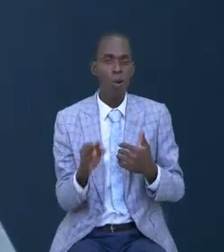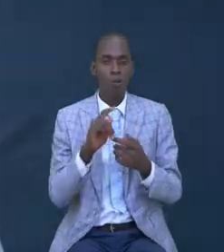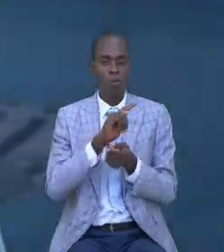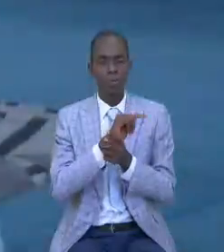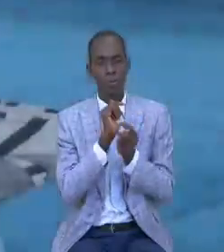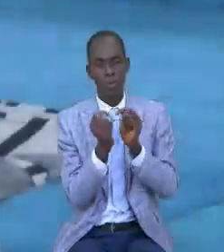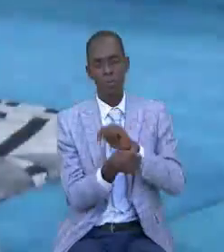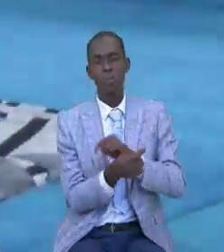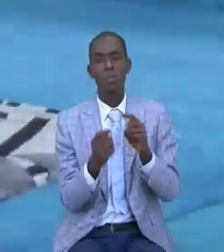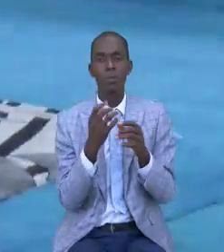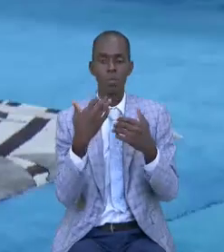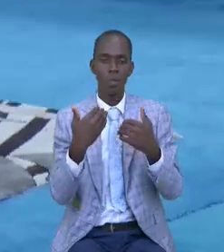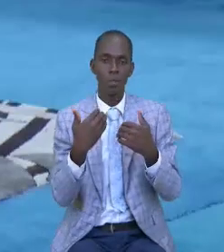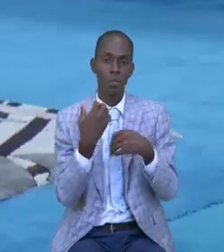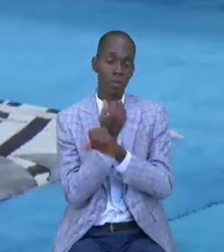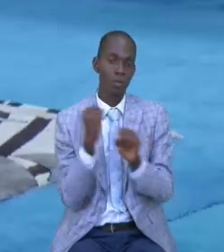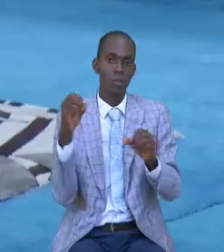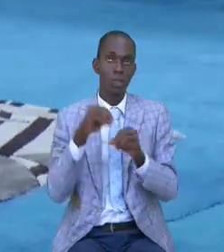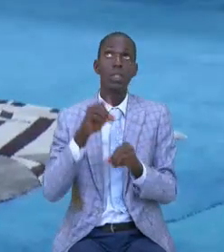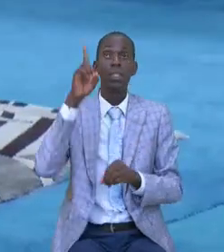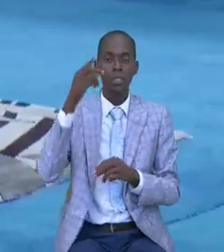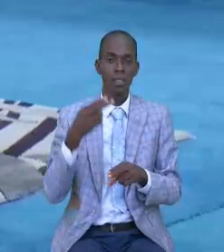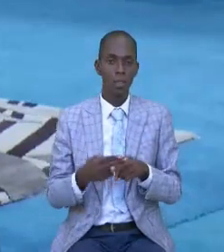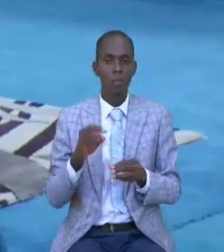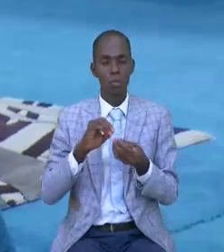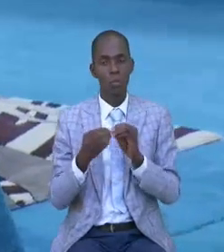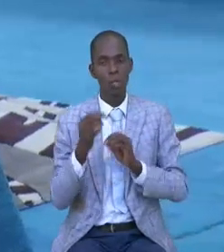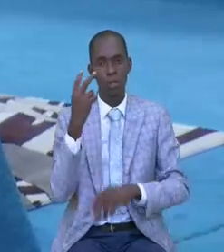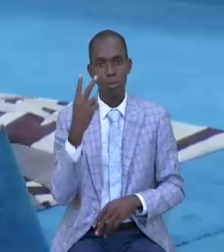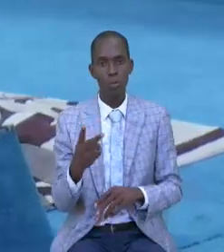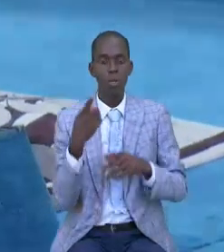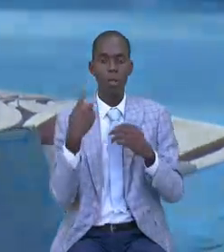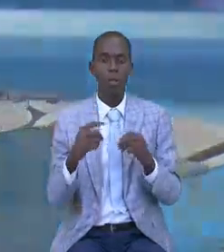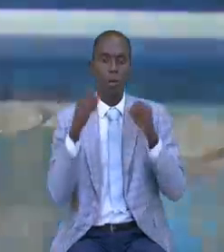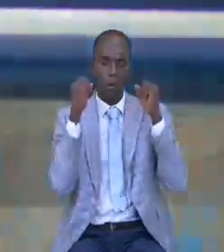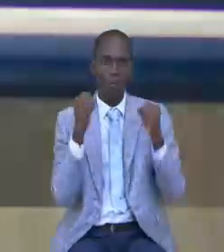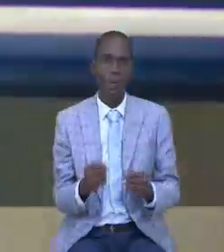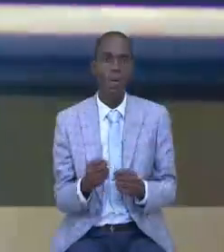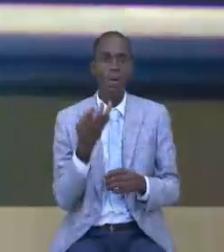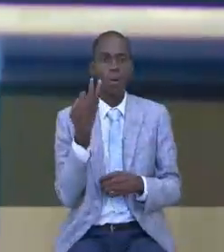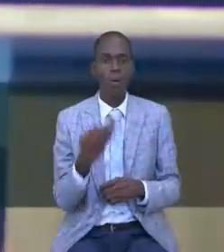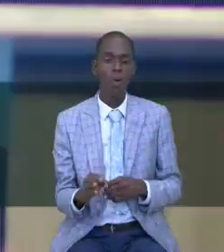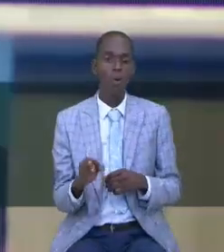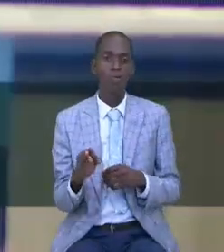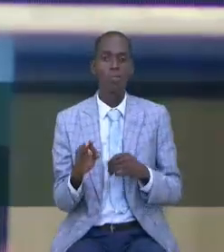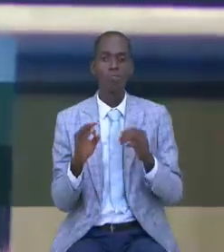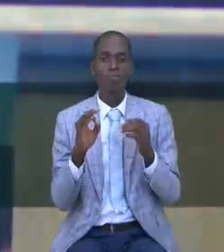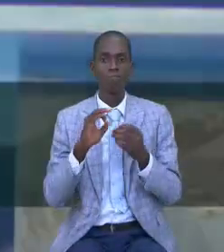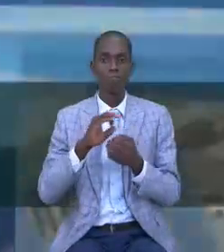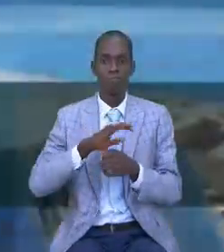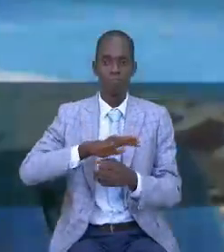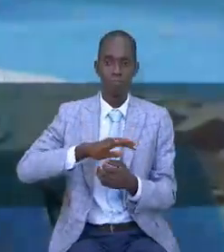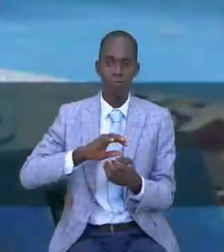transforming salvation in his name. Number two, the power of trampling